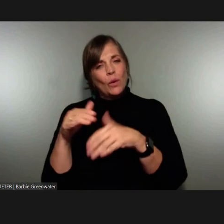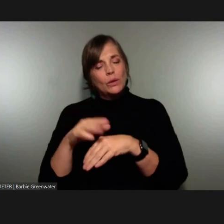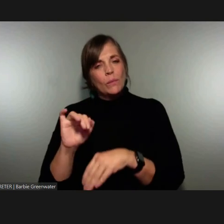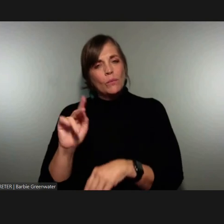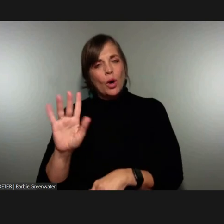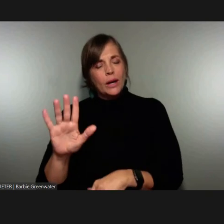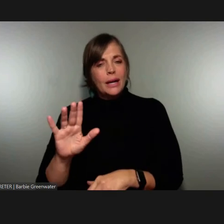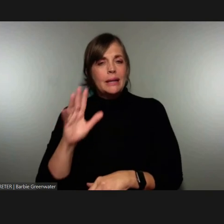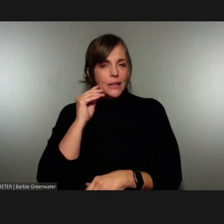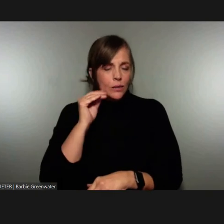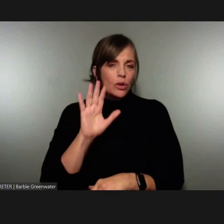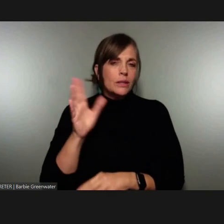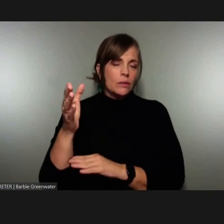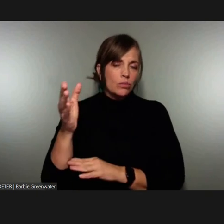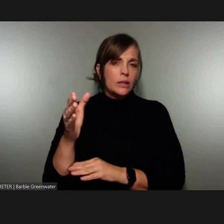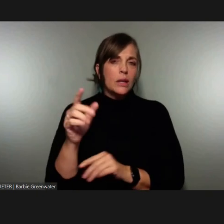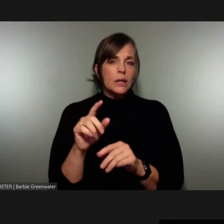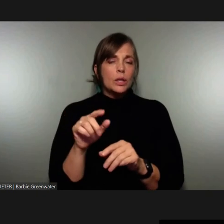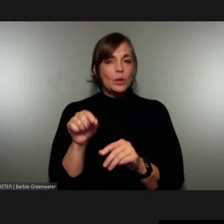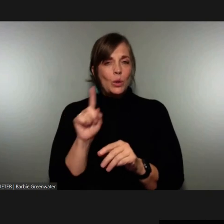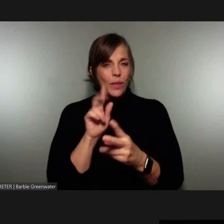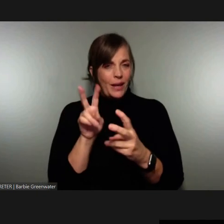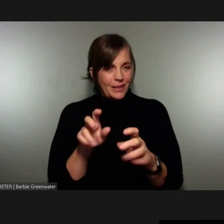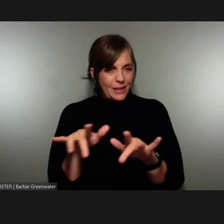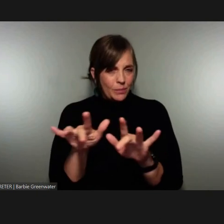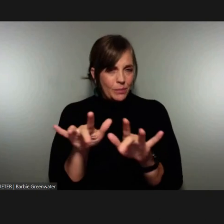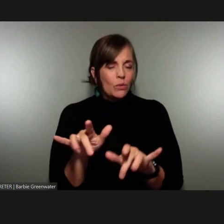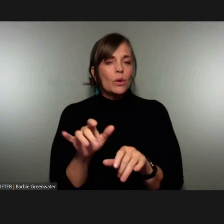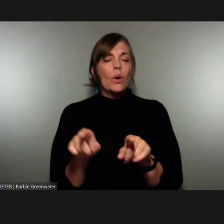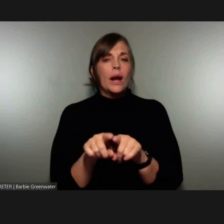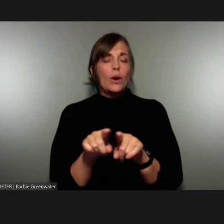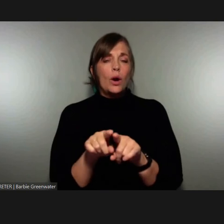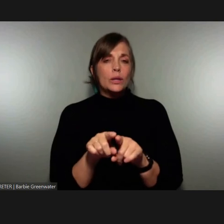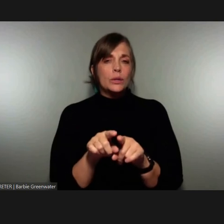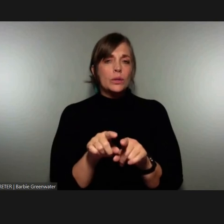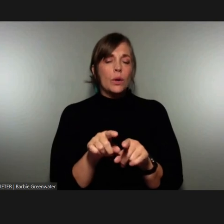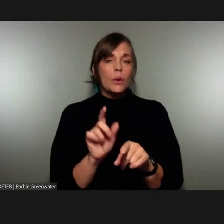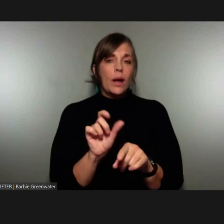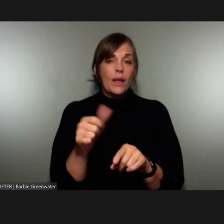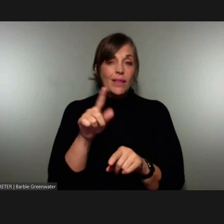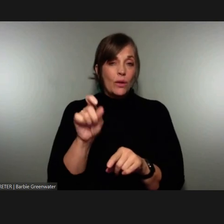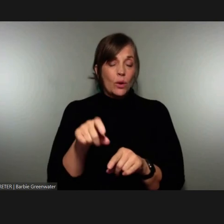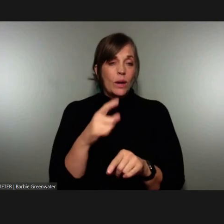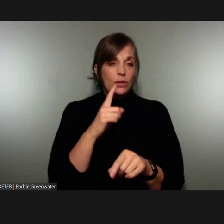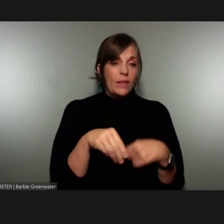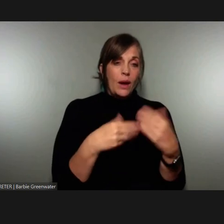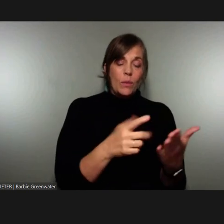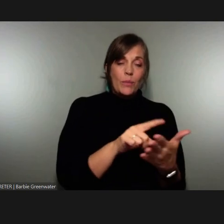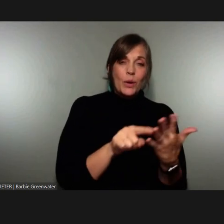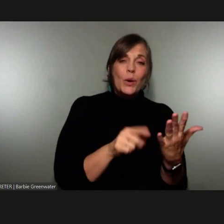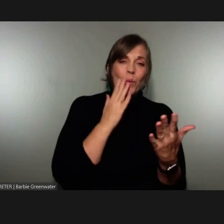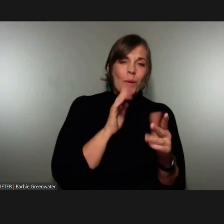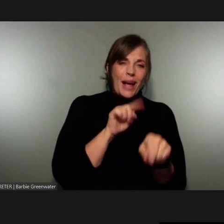his presentation. So this is being recorded, and also the other questions that were presented will